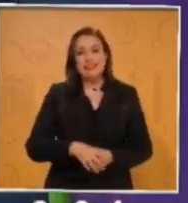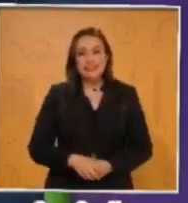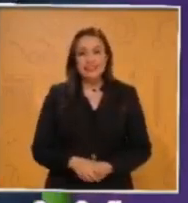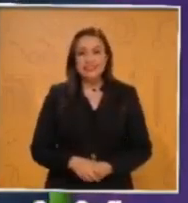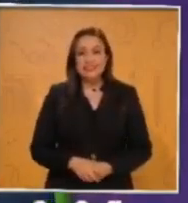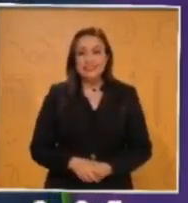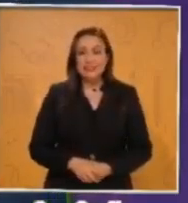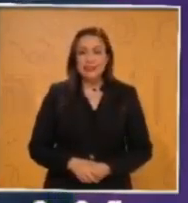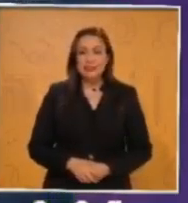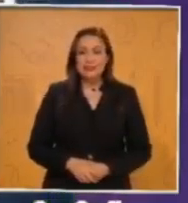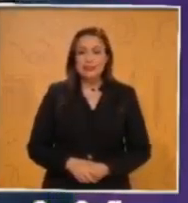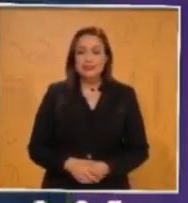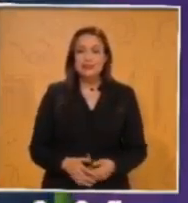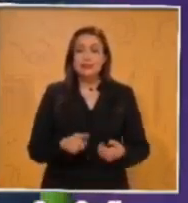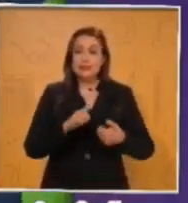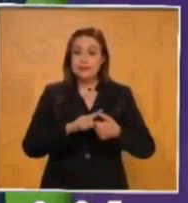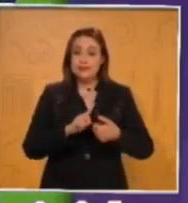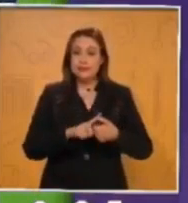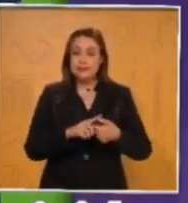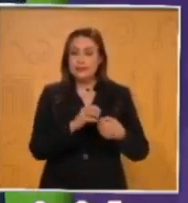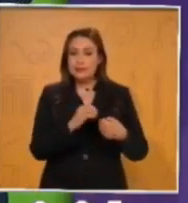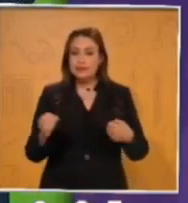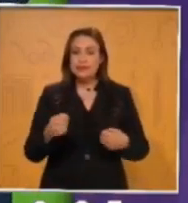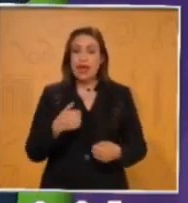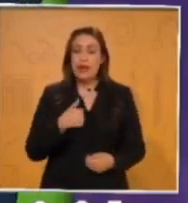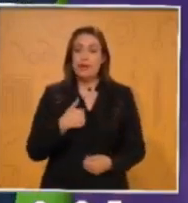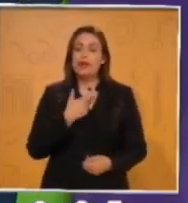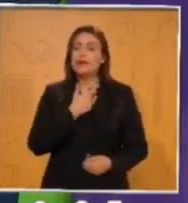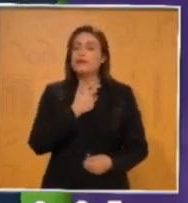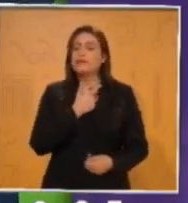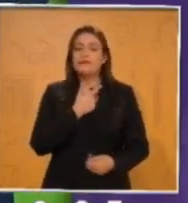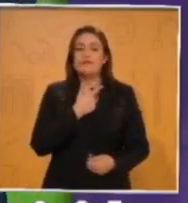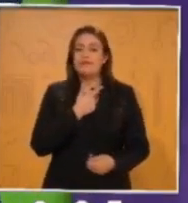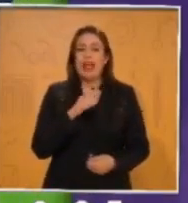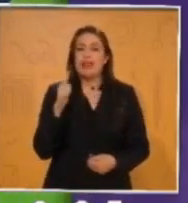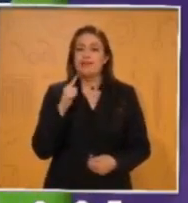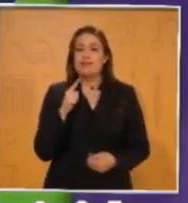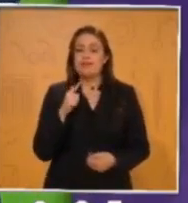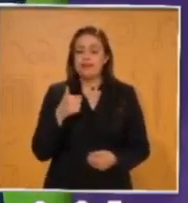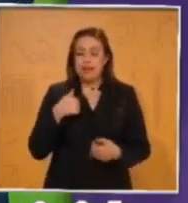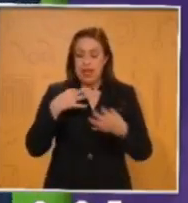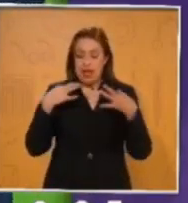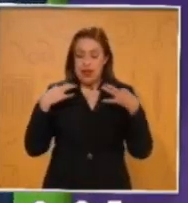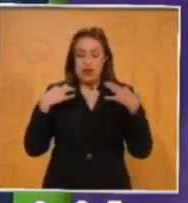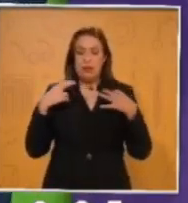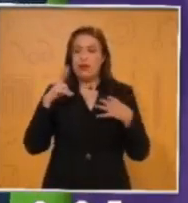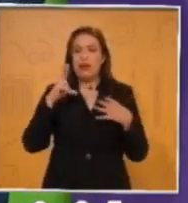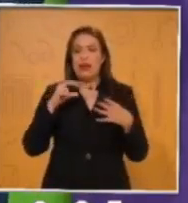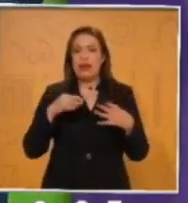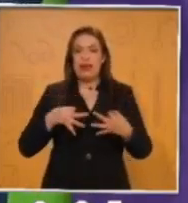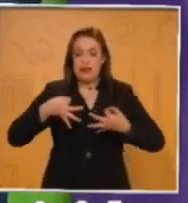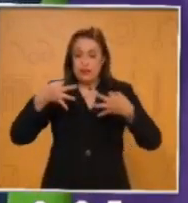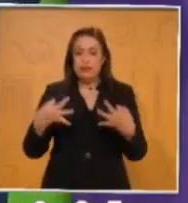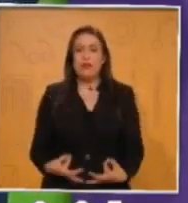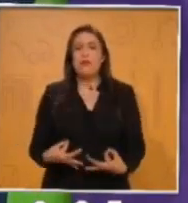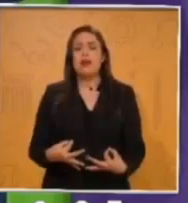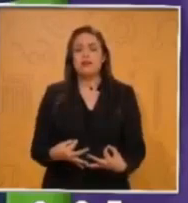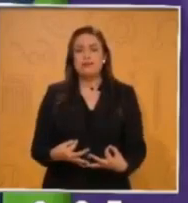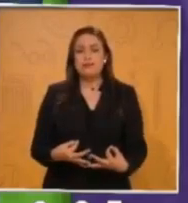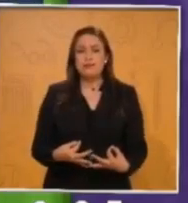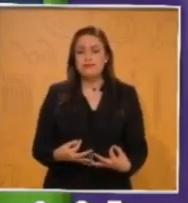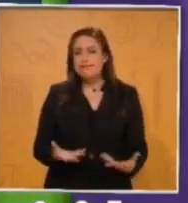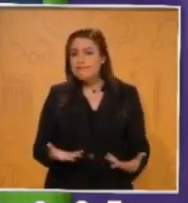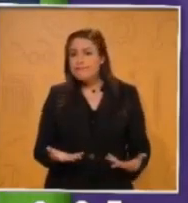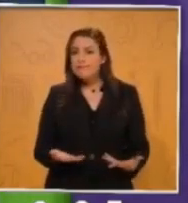I like informal clothes. Informal clothes. What are informal clothes? When